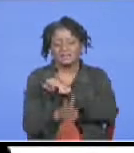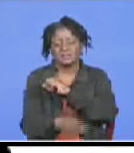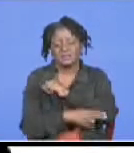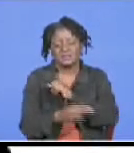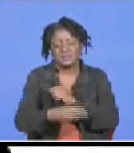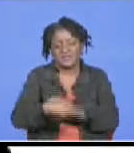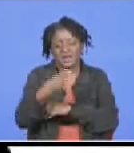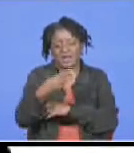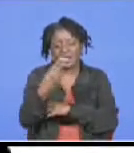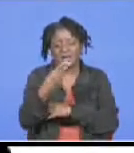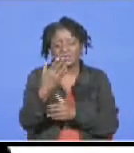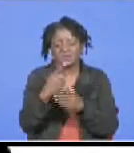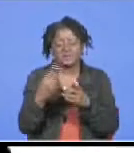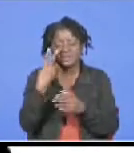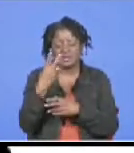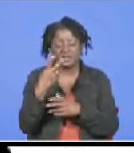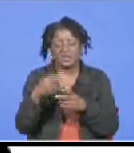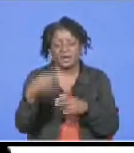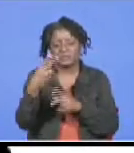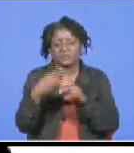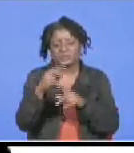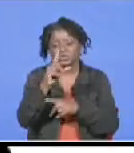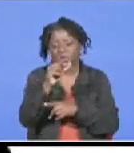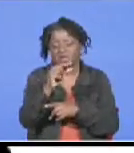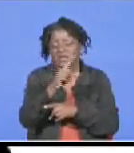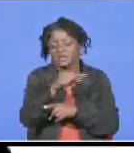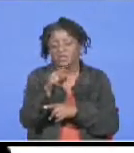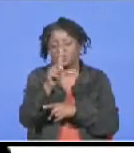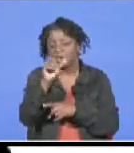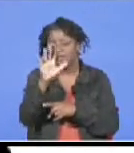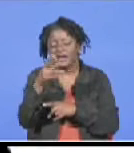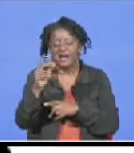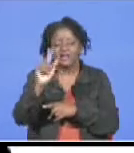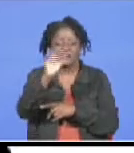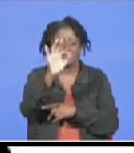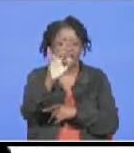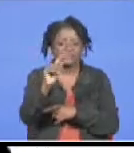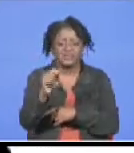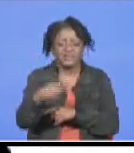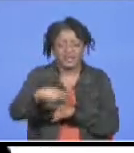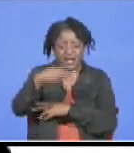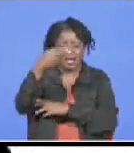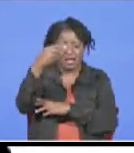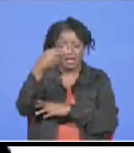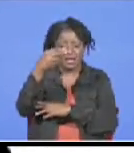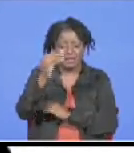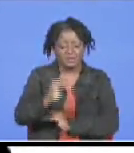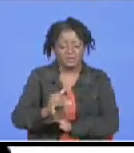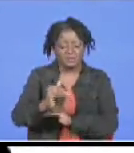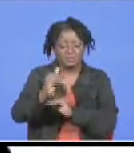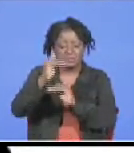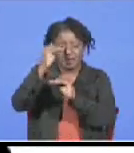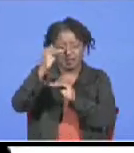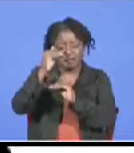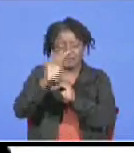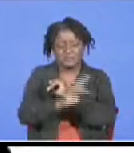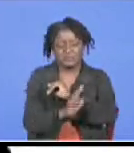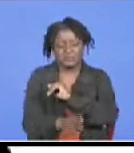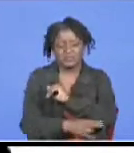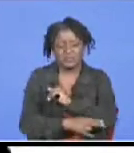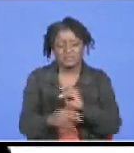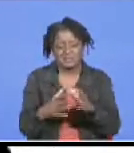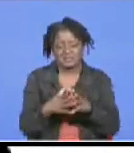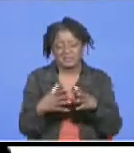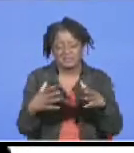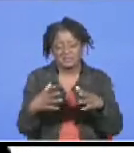debris fields up to about 20-25 feet high. Yeah, so certainly it's been quite a